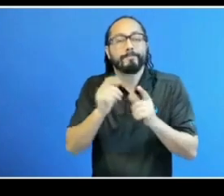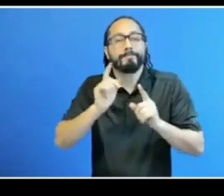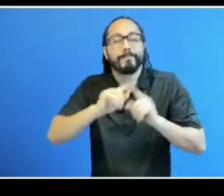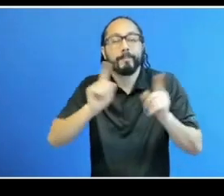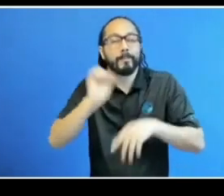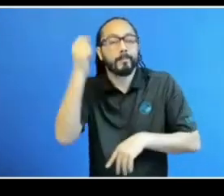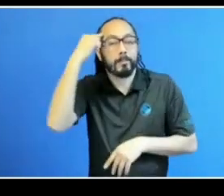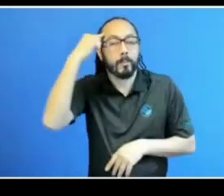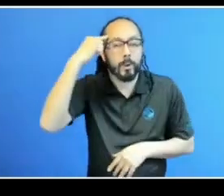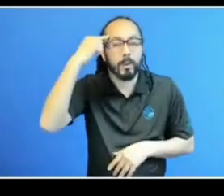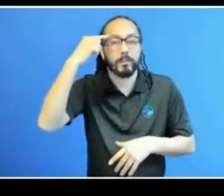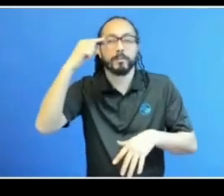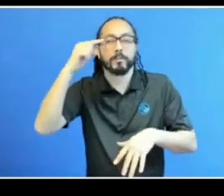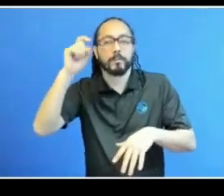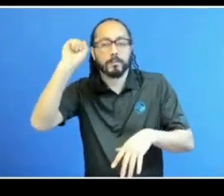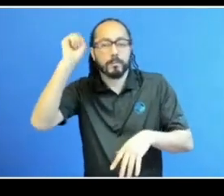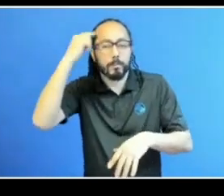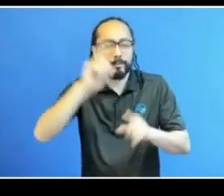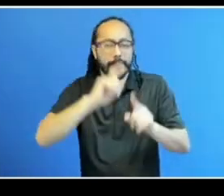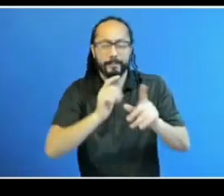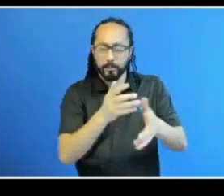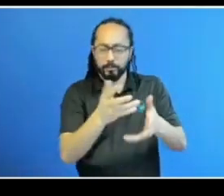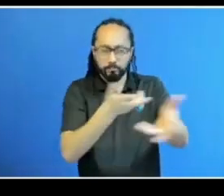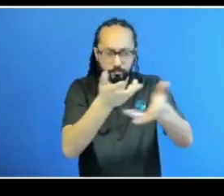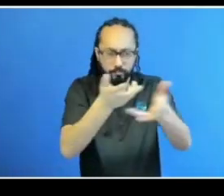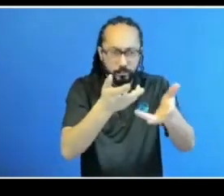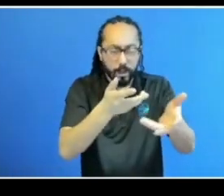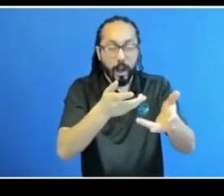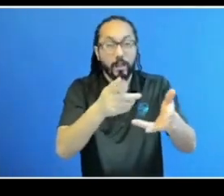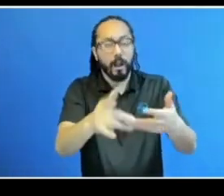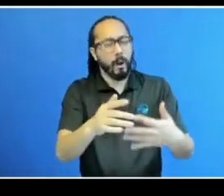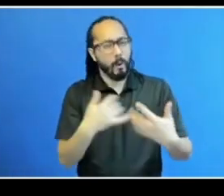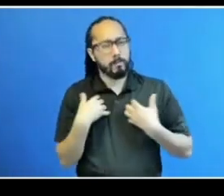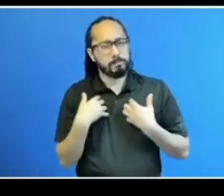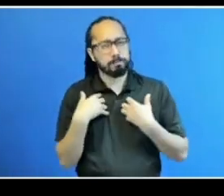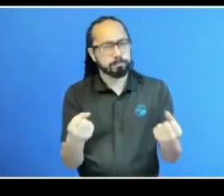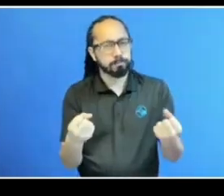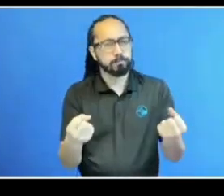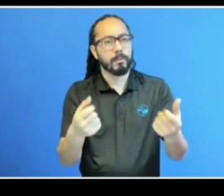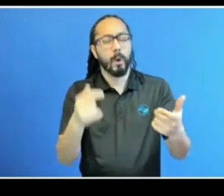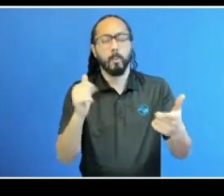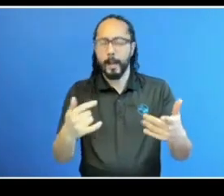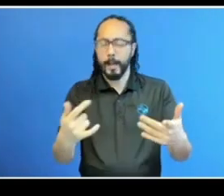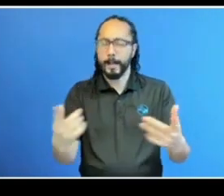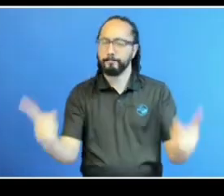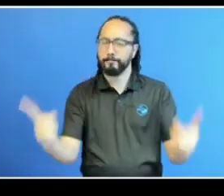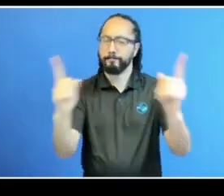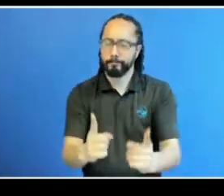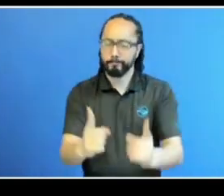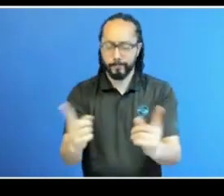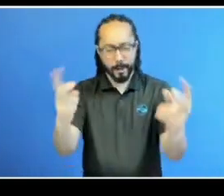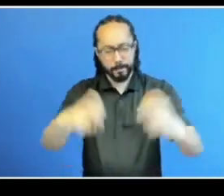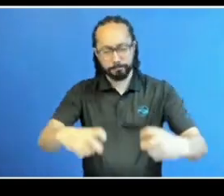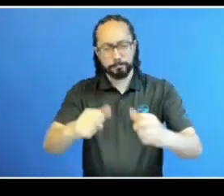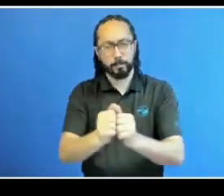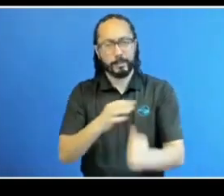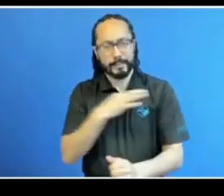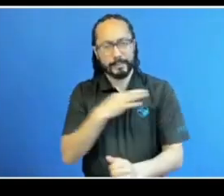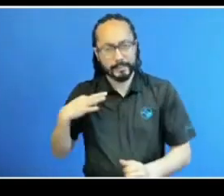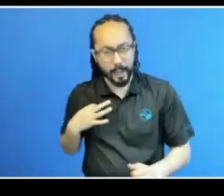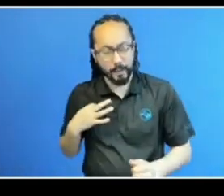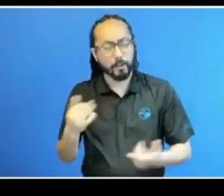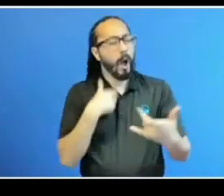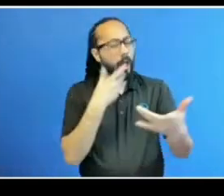were courageous enough to have these difficult conversations with an employee. But I wanted to also do that in my work